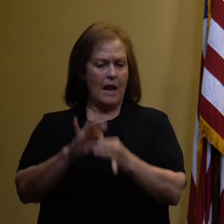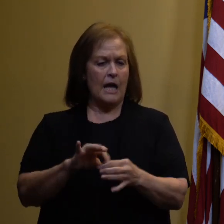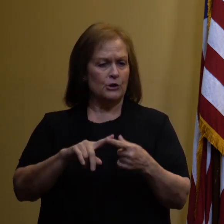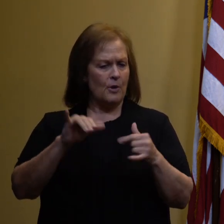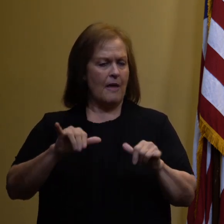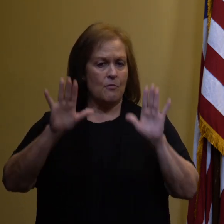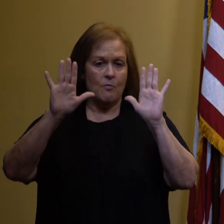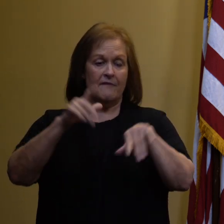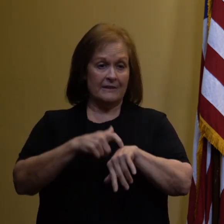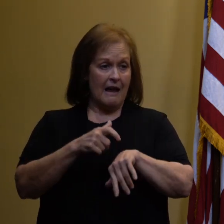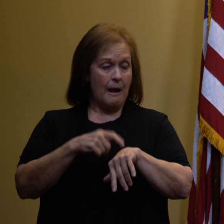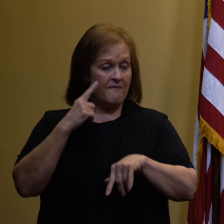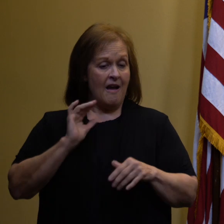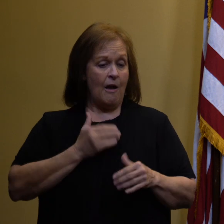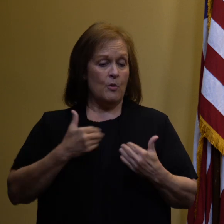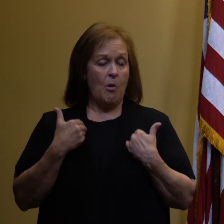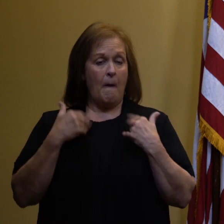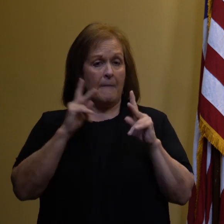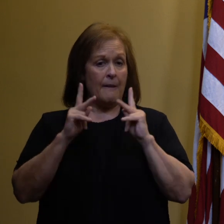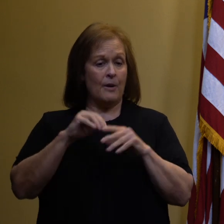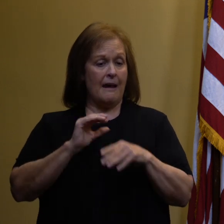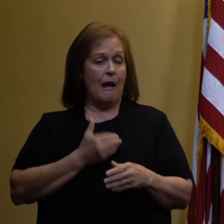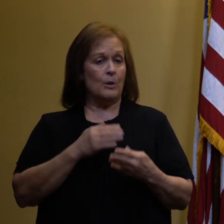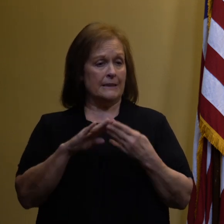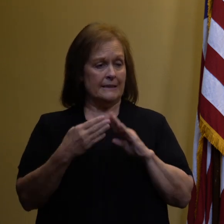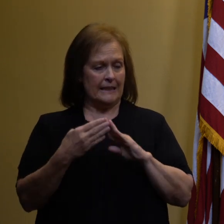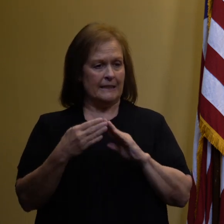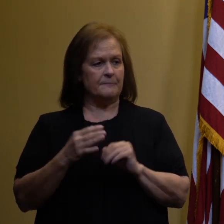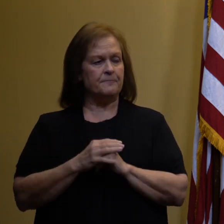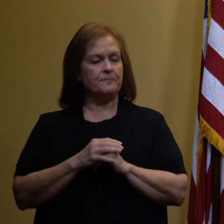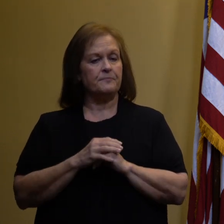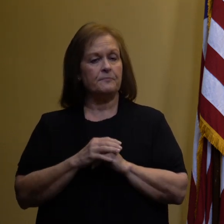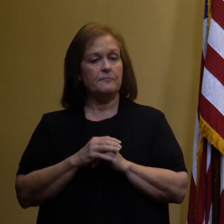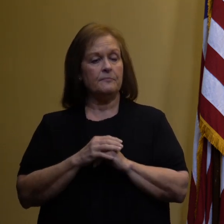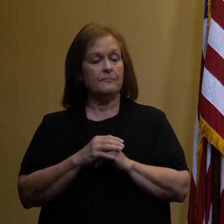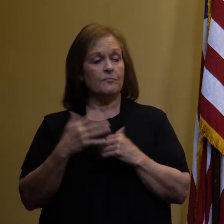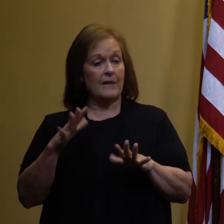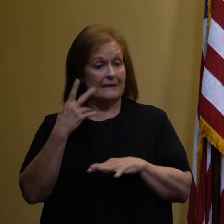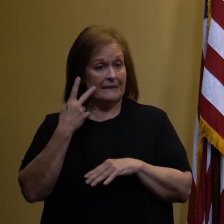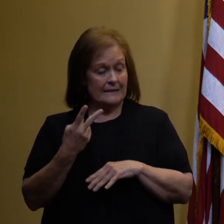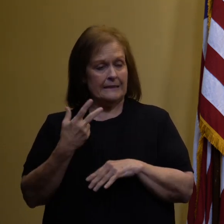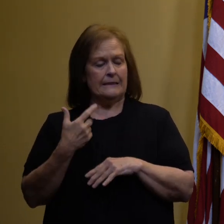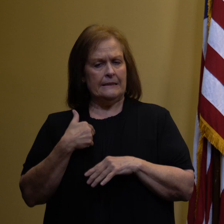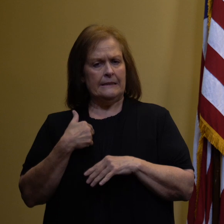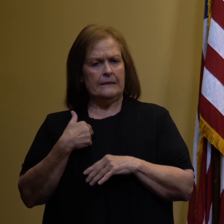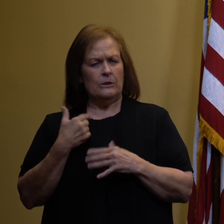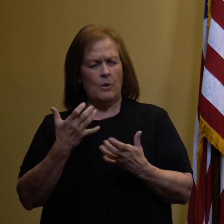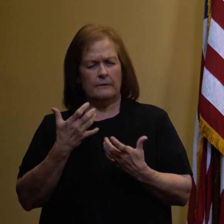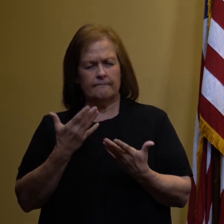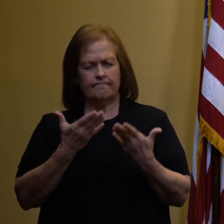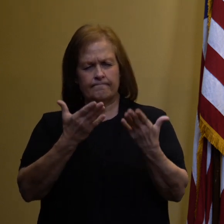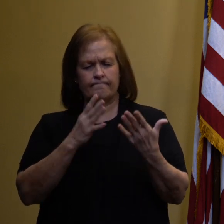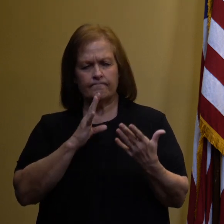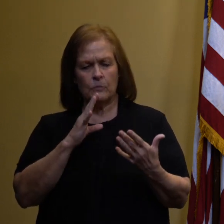this great time for our young people in our city. We have seen, and it makes me kind of want to bring this up, not